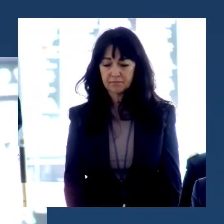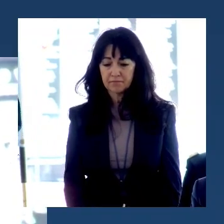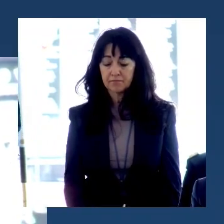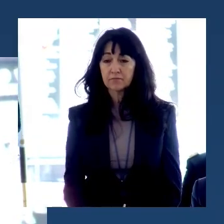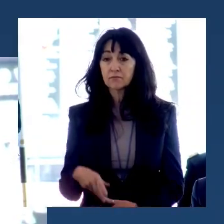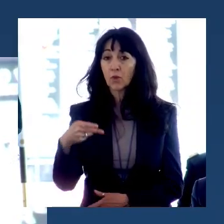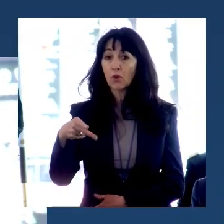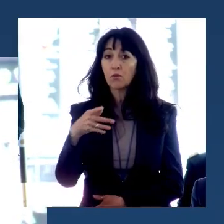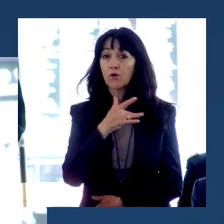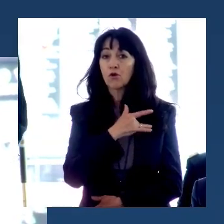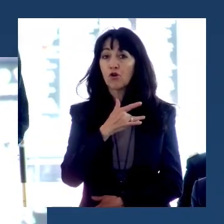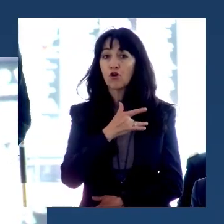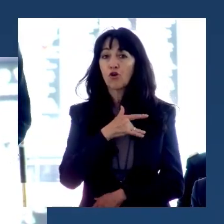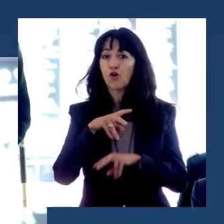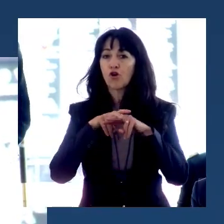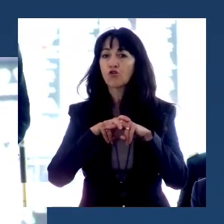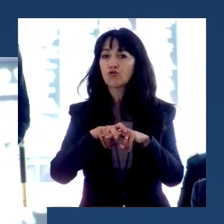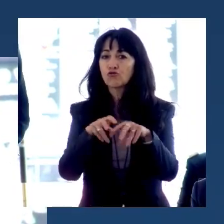Purple Heart Riders.